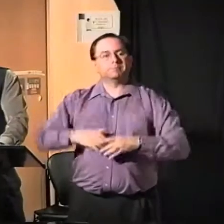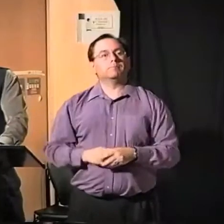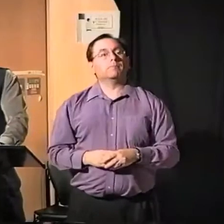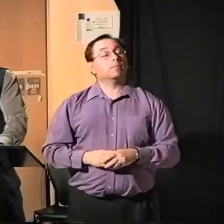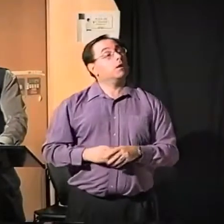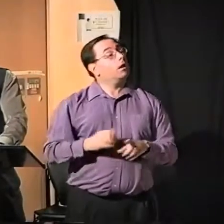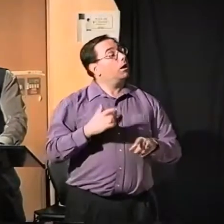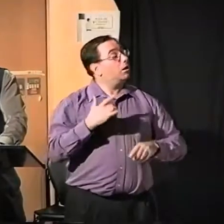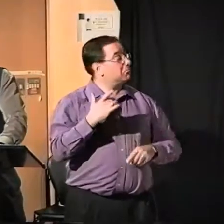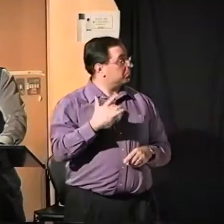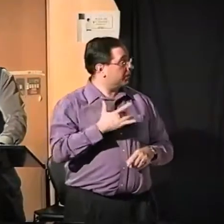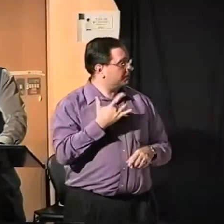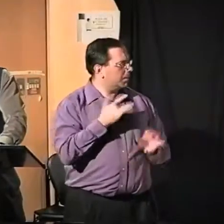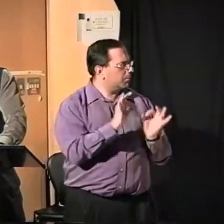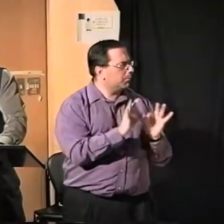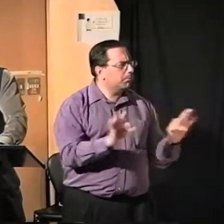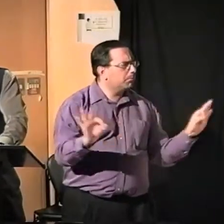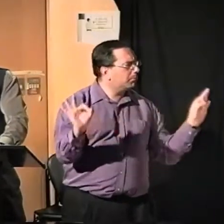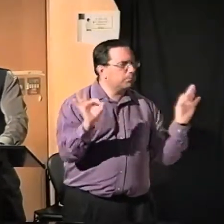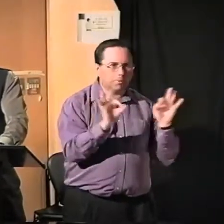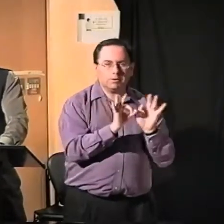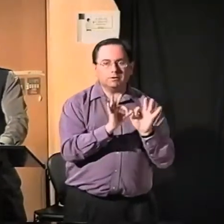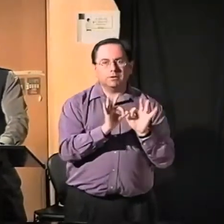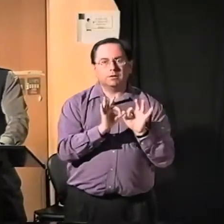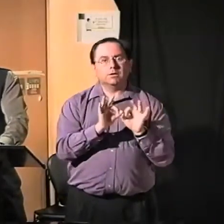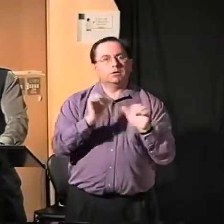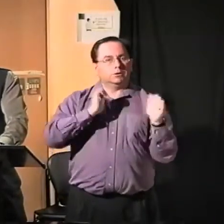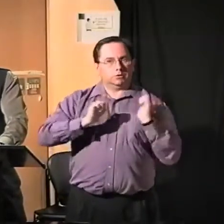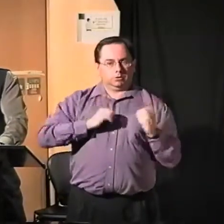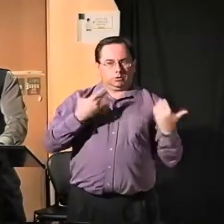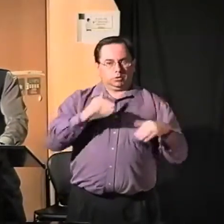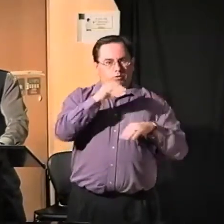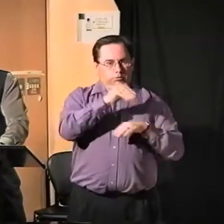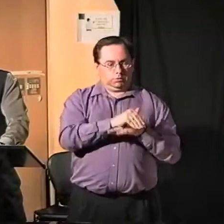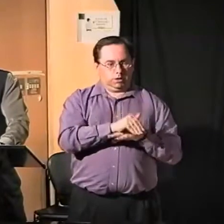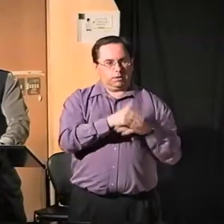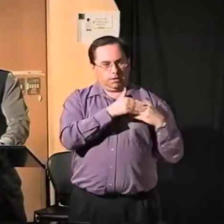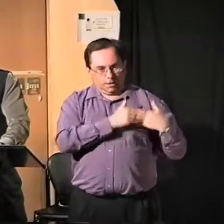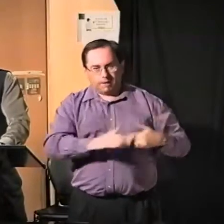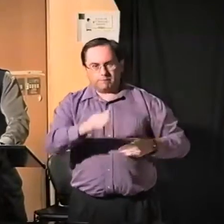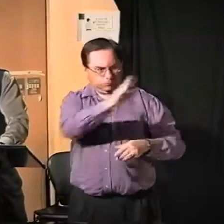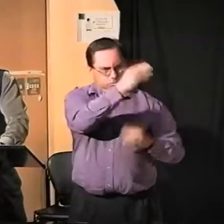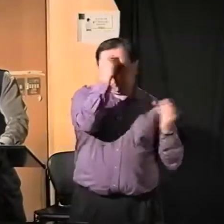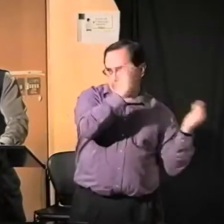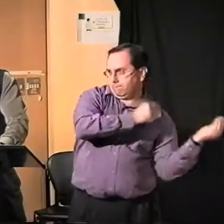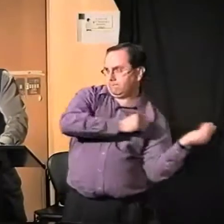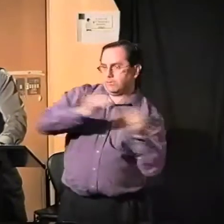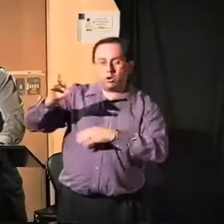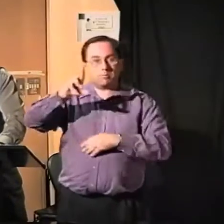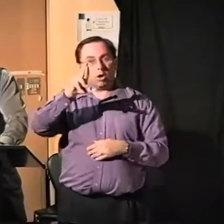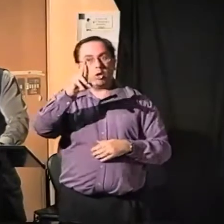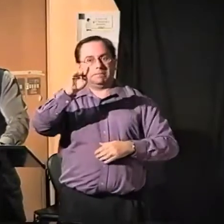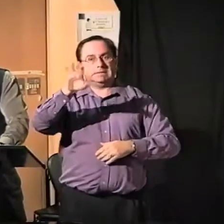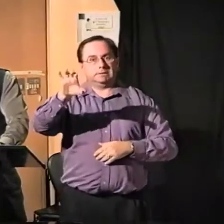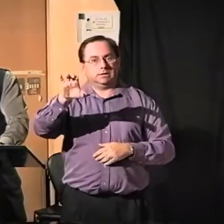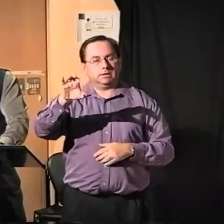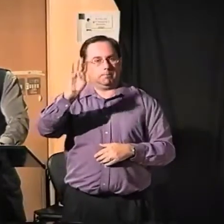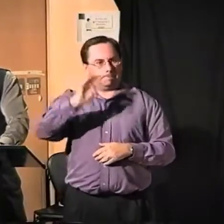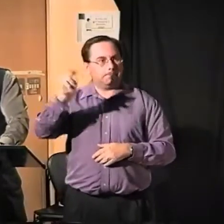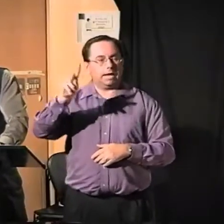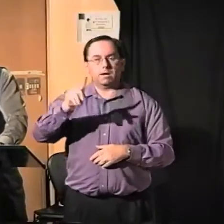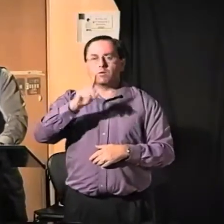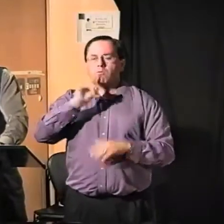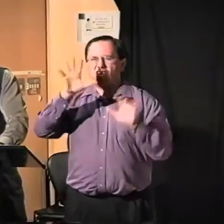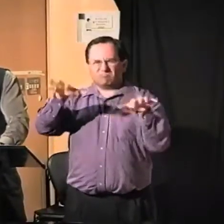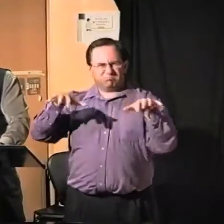I think that it's very important that after this evening, we let the RBC know that this room not only filled to the hilt, but it